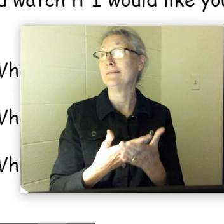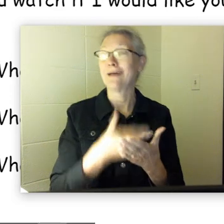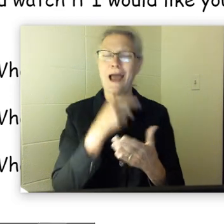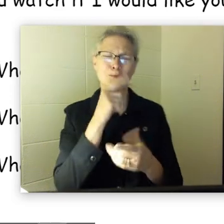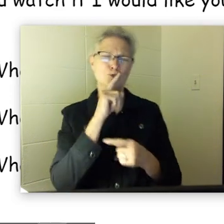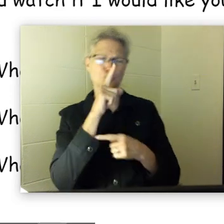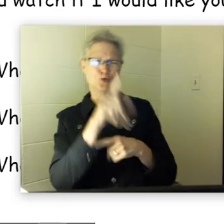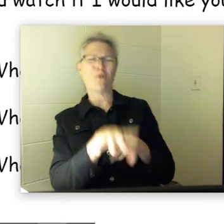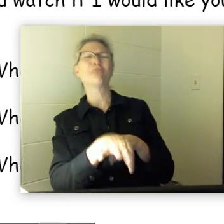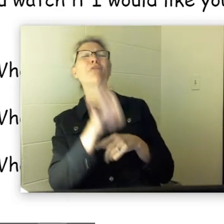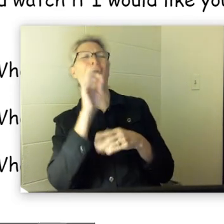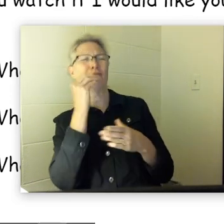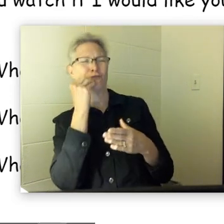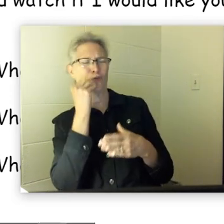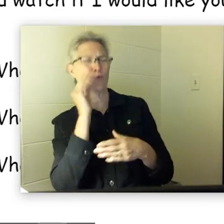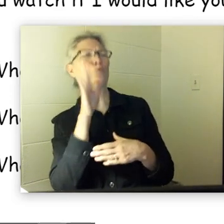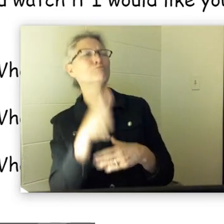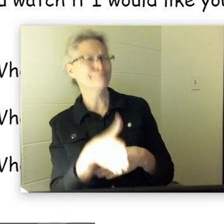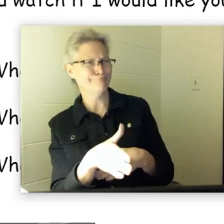find some food."